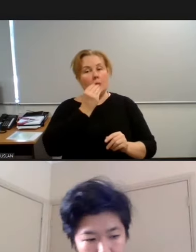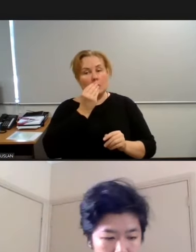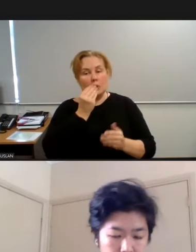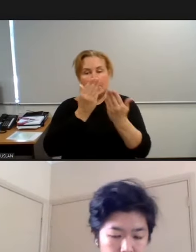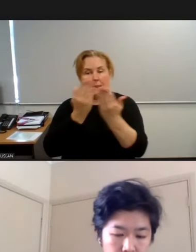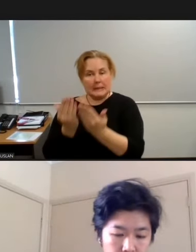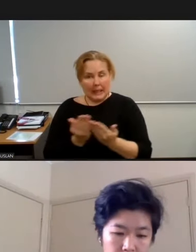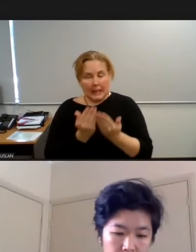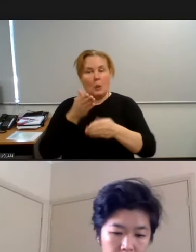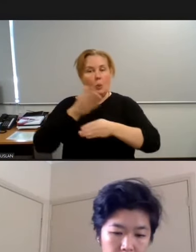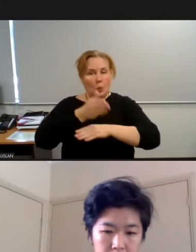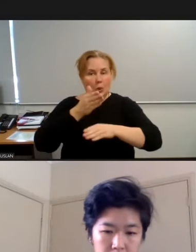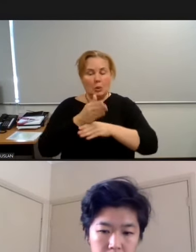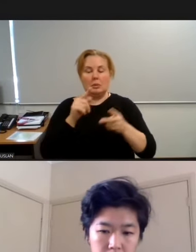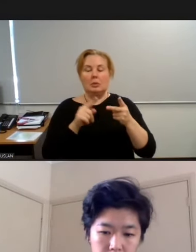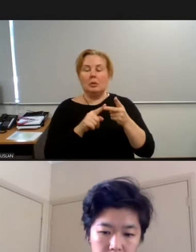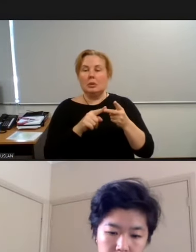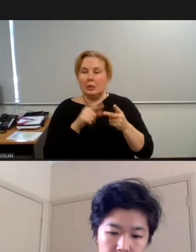and supplies,